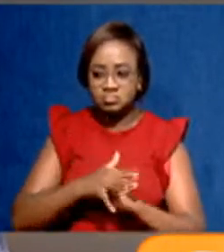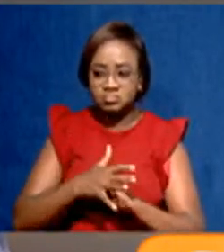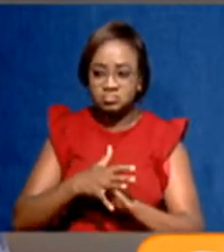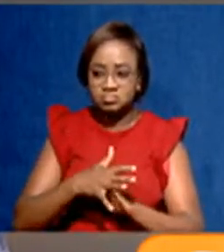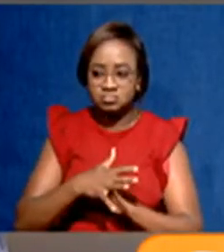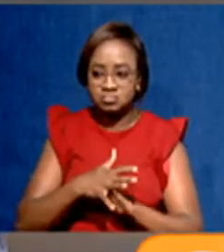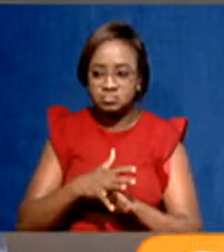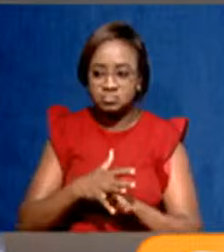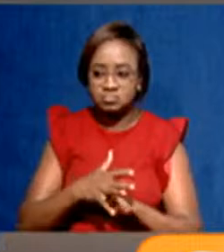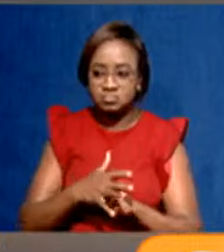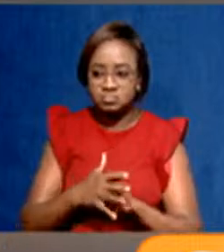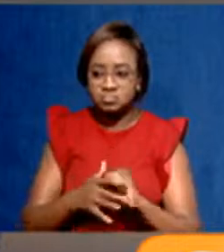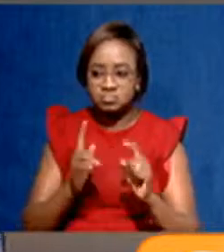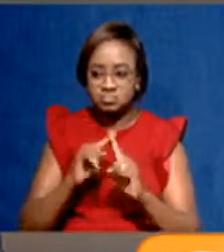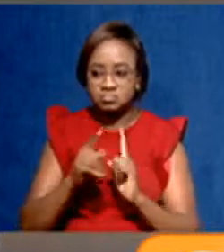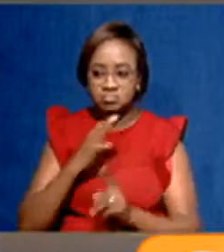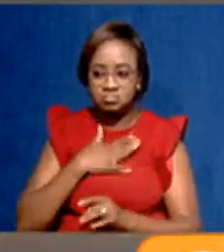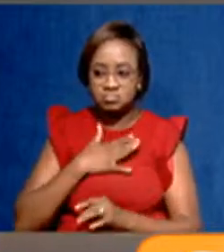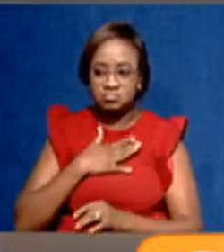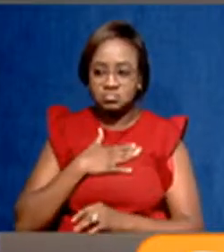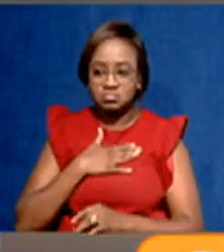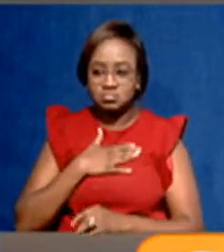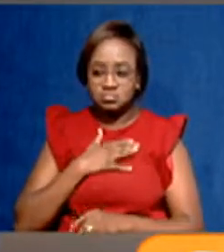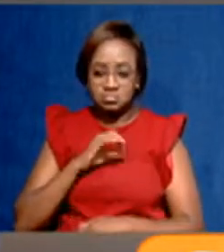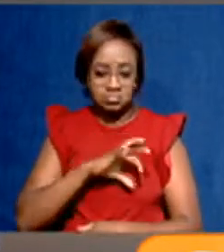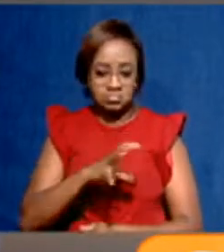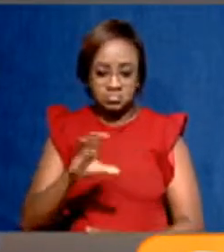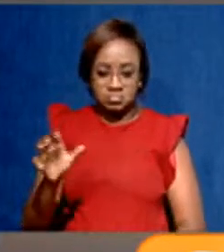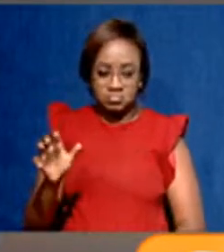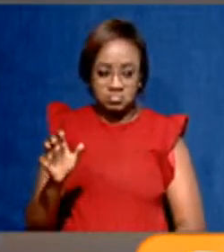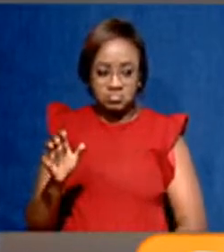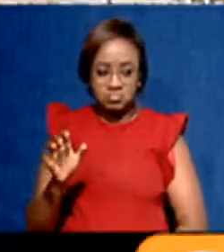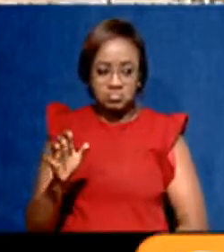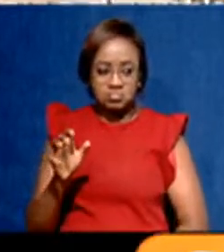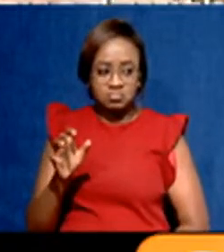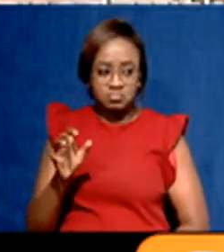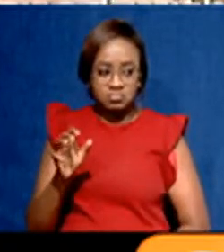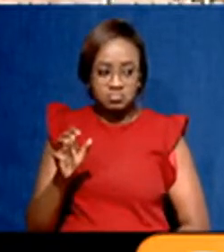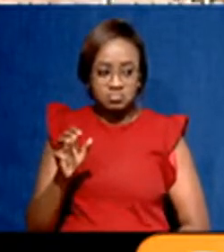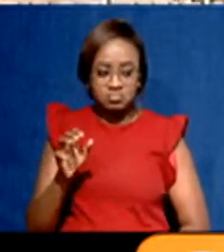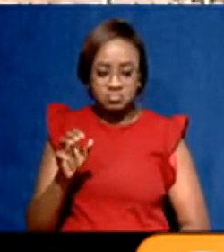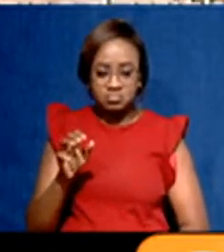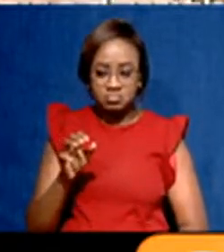Jeff, from where we sit as a county, the main